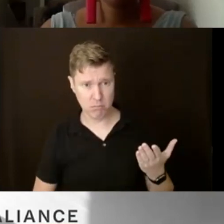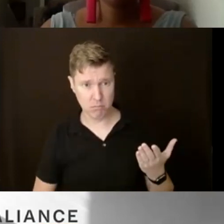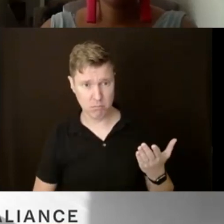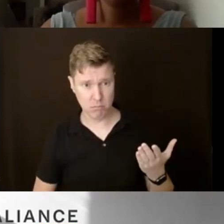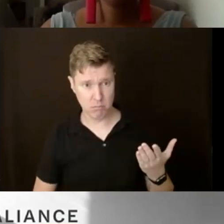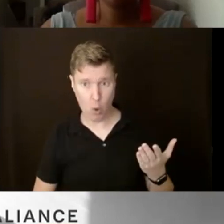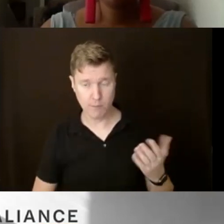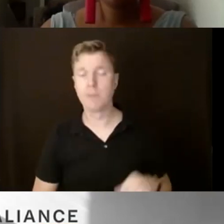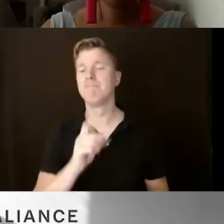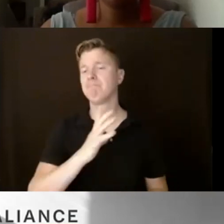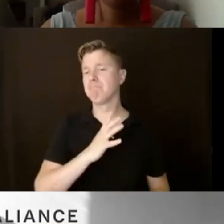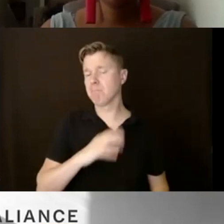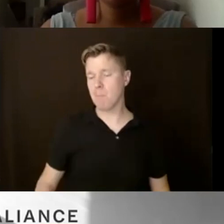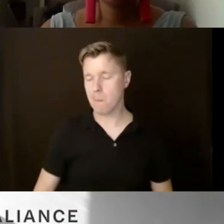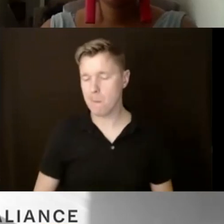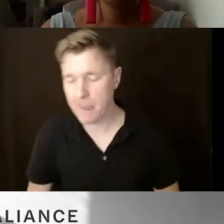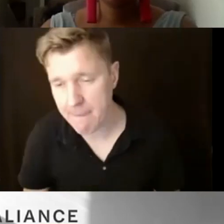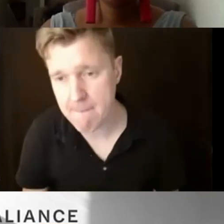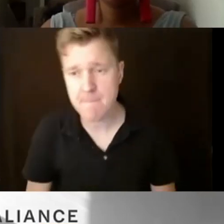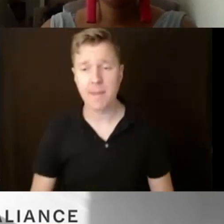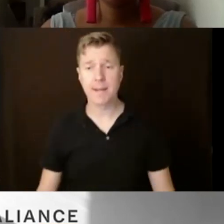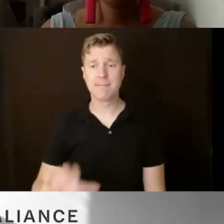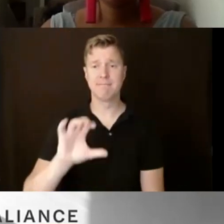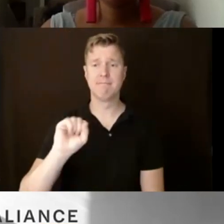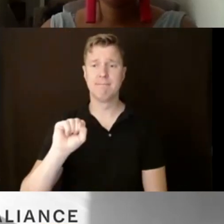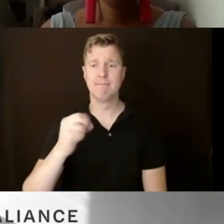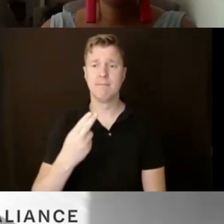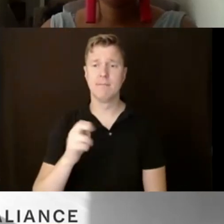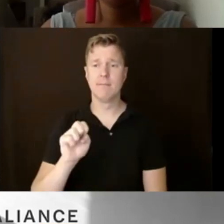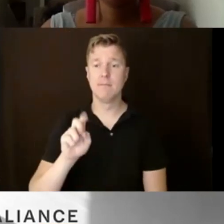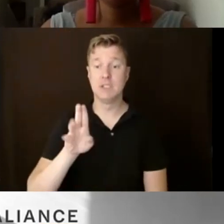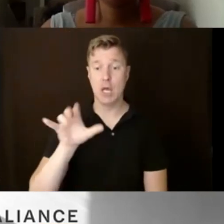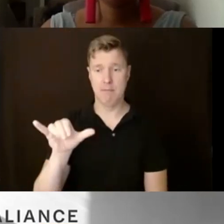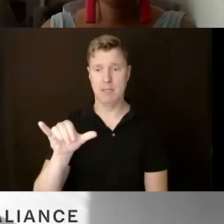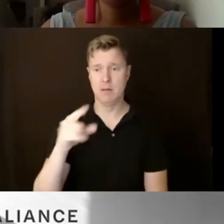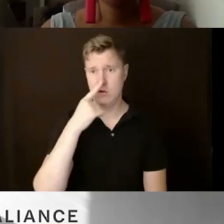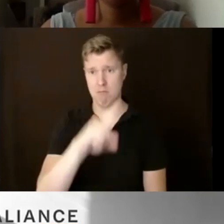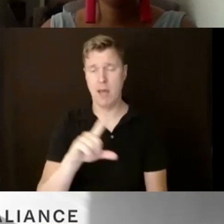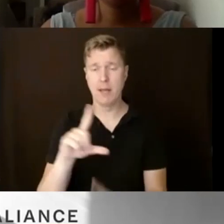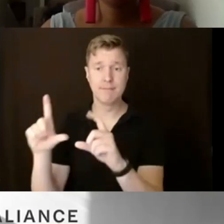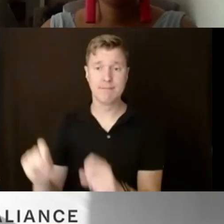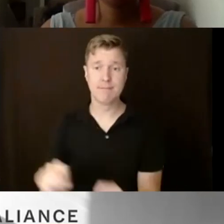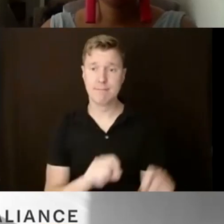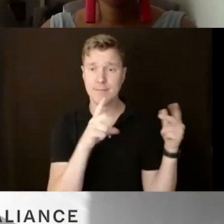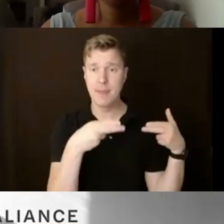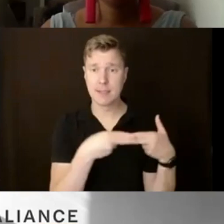No? Okay, great. Shelby, yeah, so can we put those slides up?